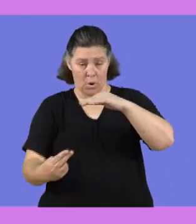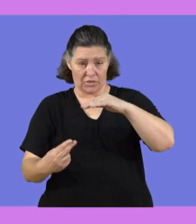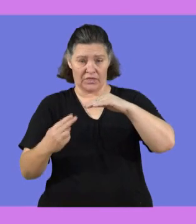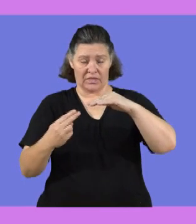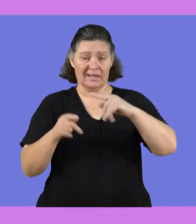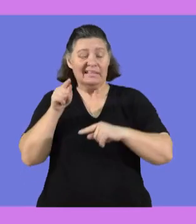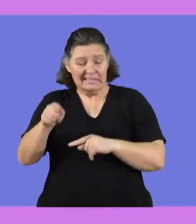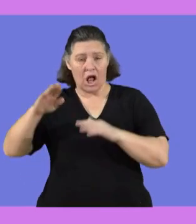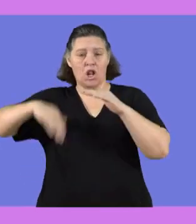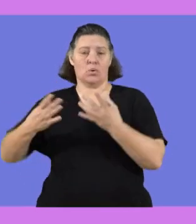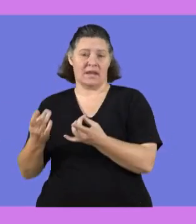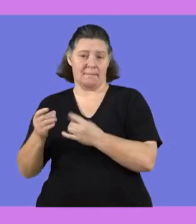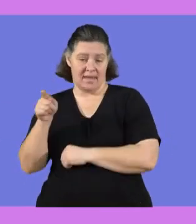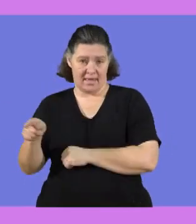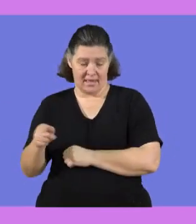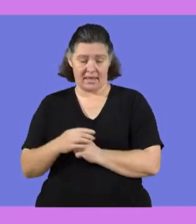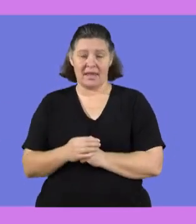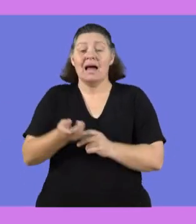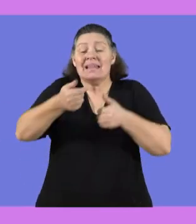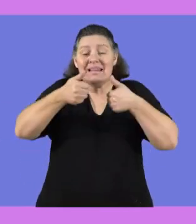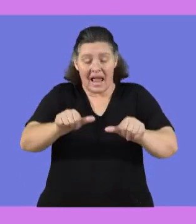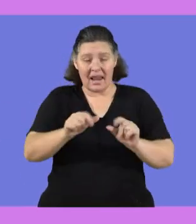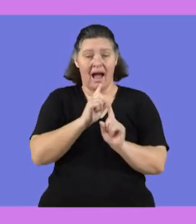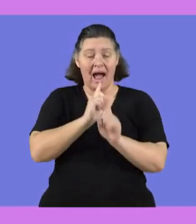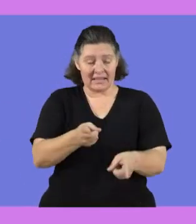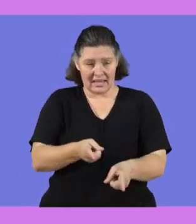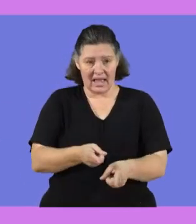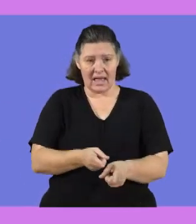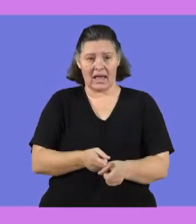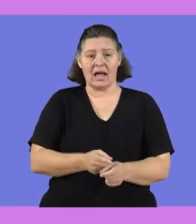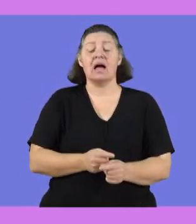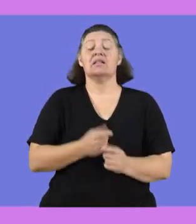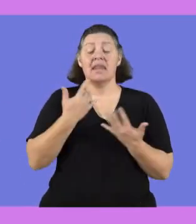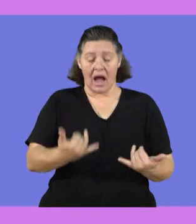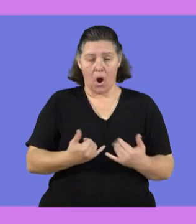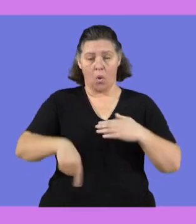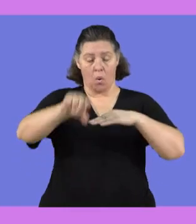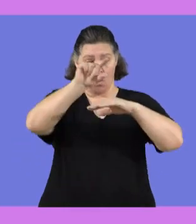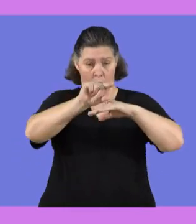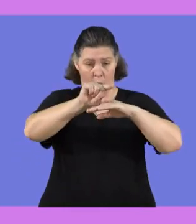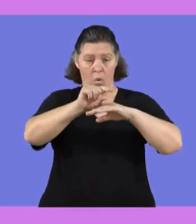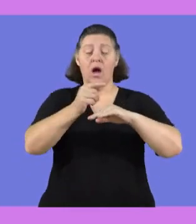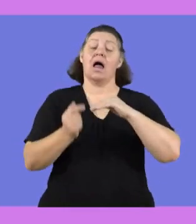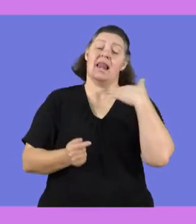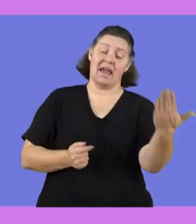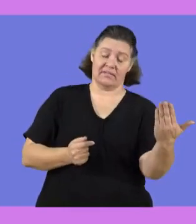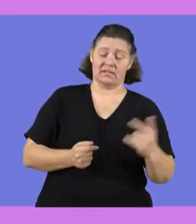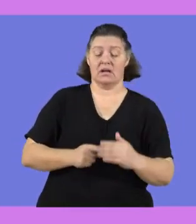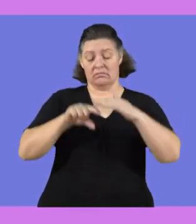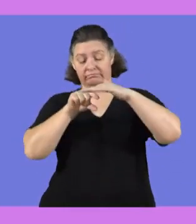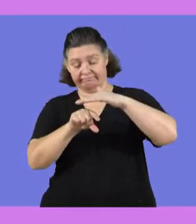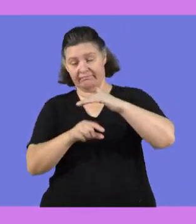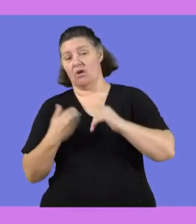both the numerator and the denominator by that lowest common multiple. The answer you get, you remember the numerator is on the left-hand